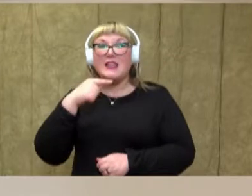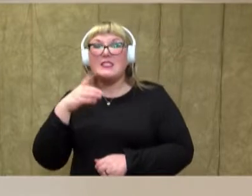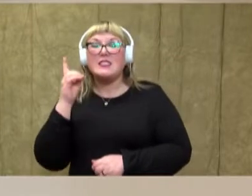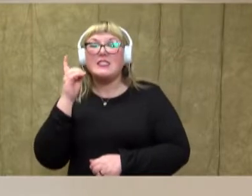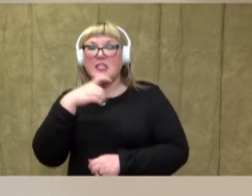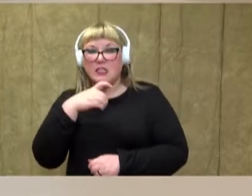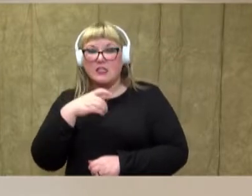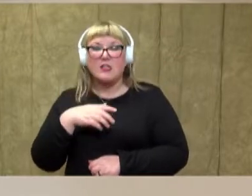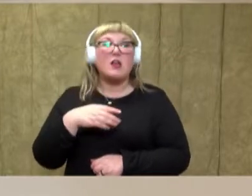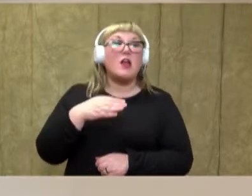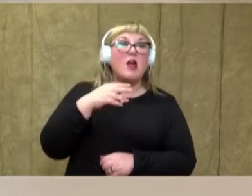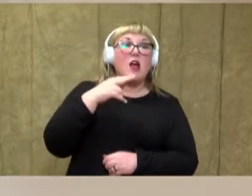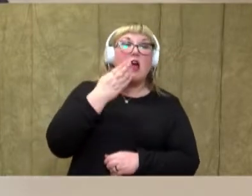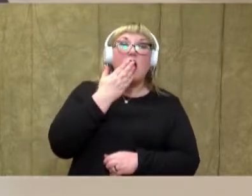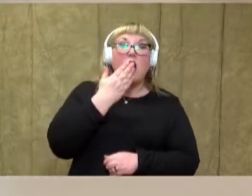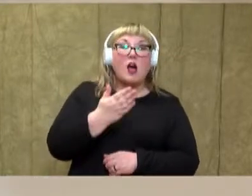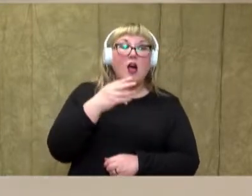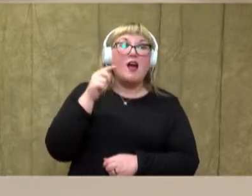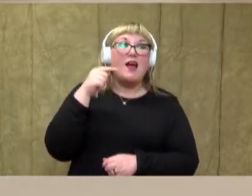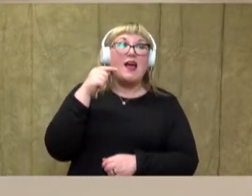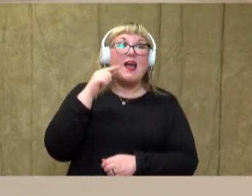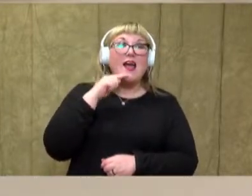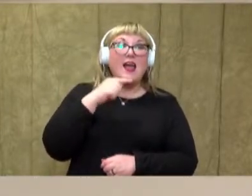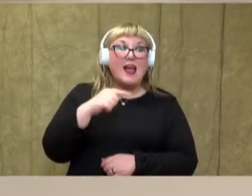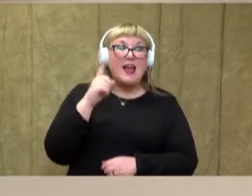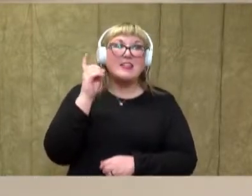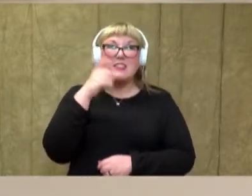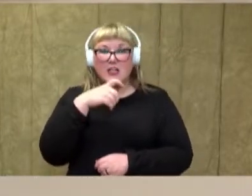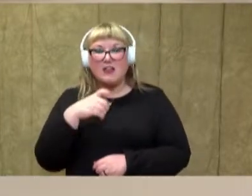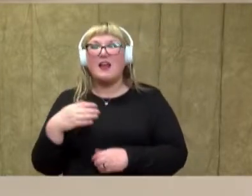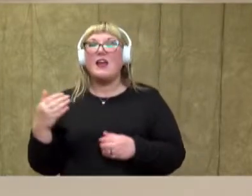Add, had. What word do you hear?